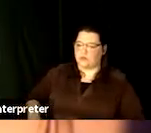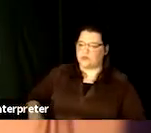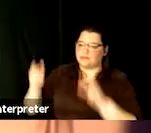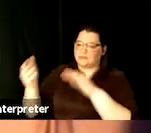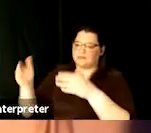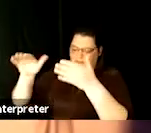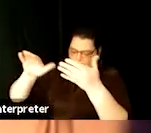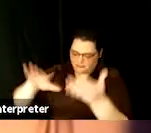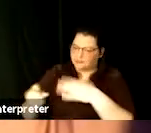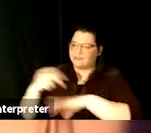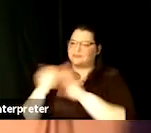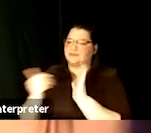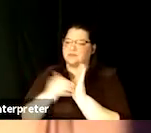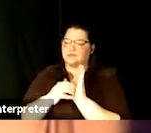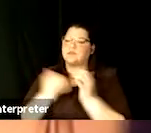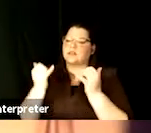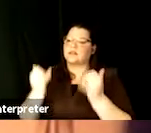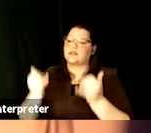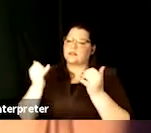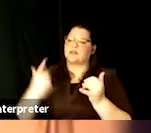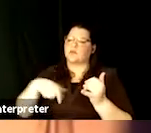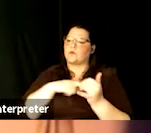we share in his victory over death.